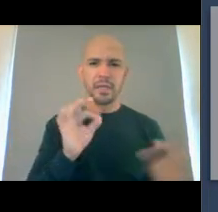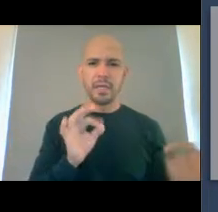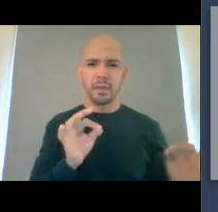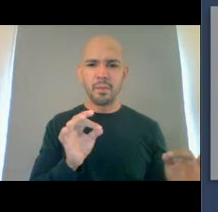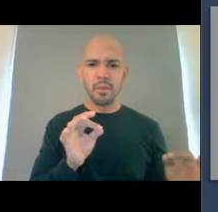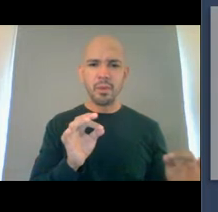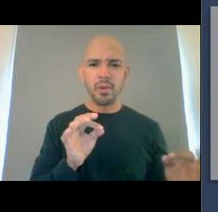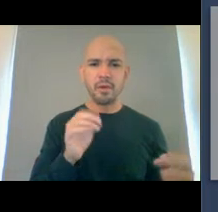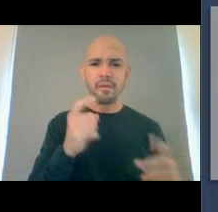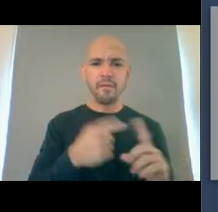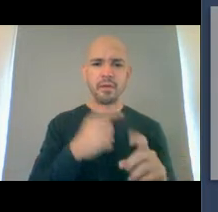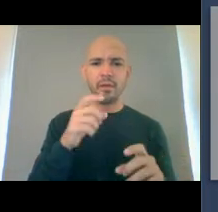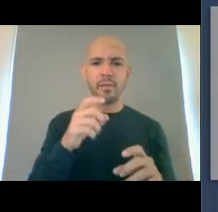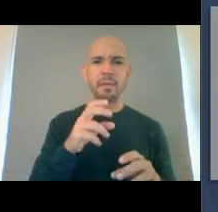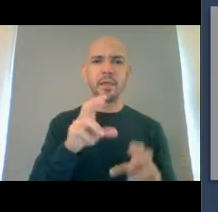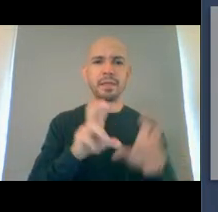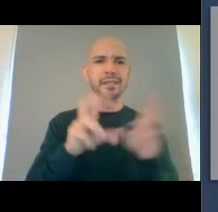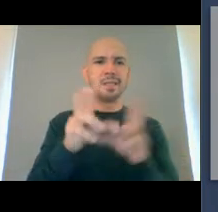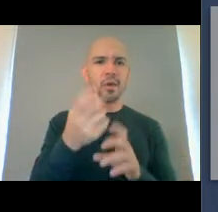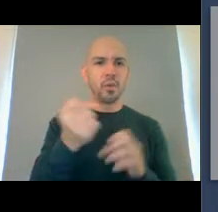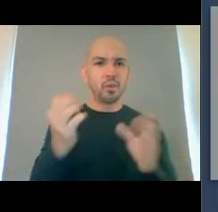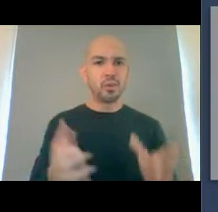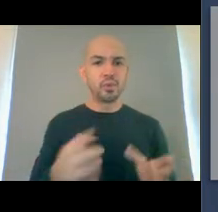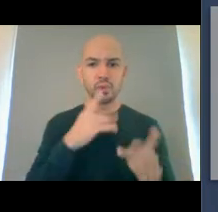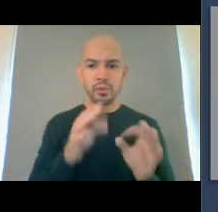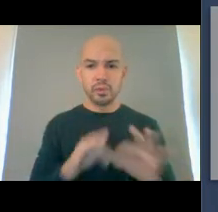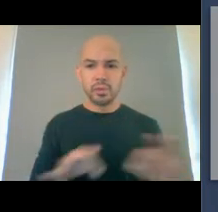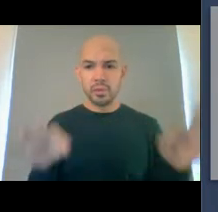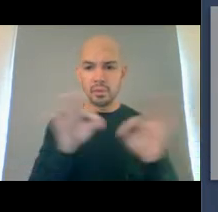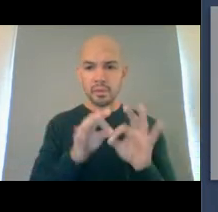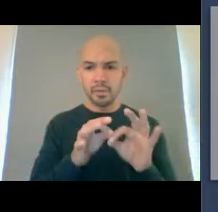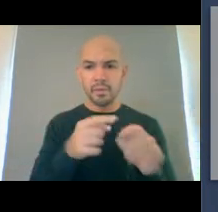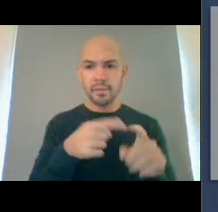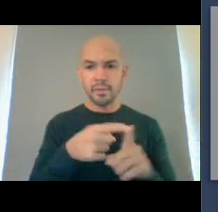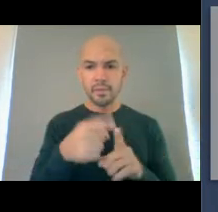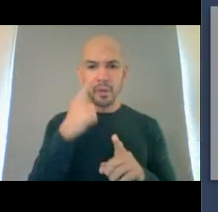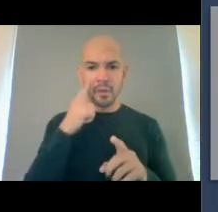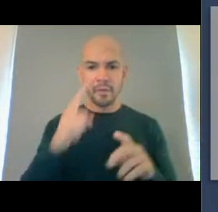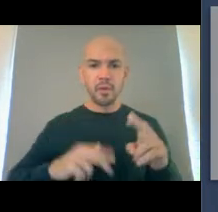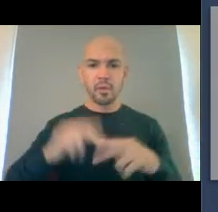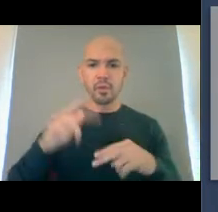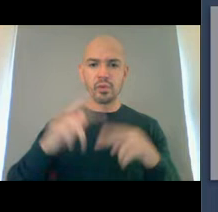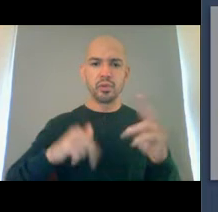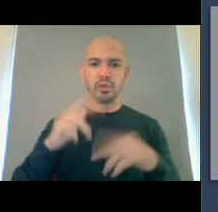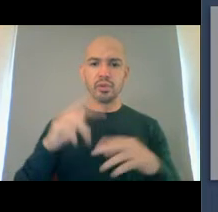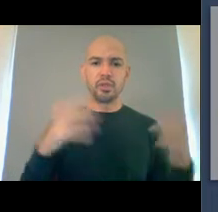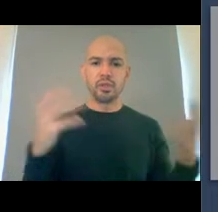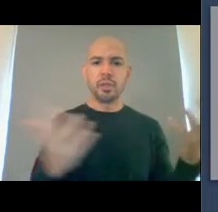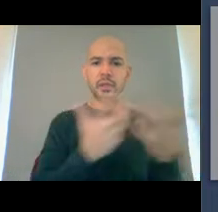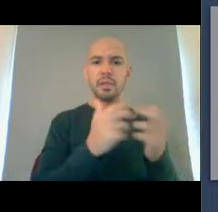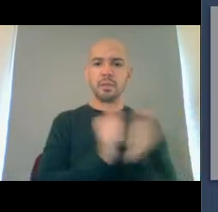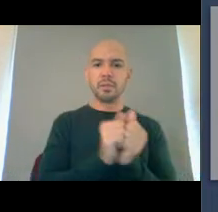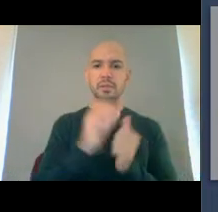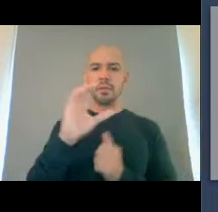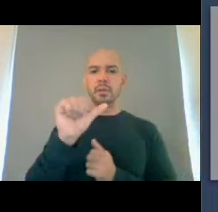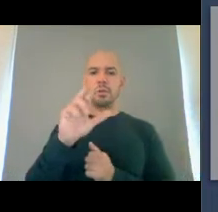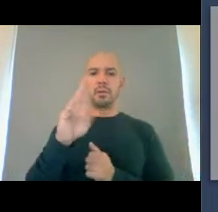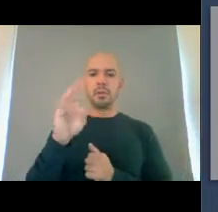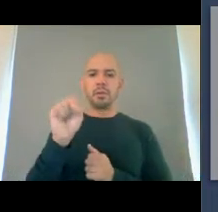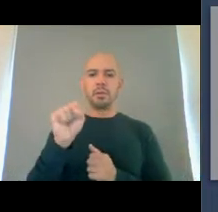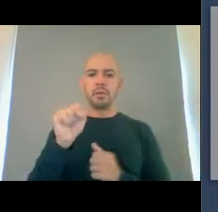is particularly constructive and aligned with carbs approach to implementation of the state's zev targets the near-term focus on